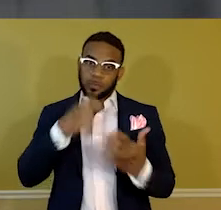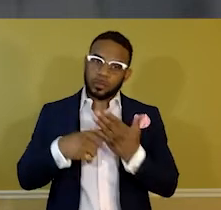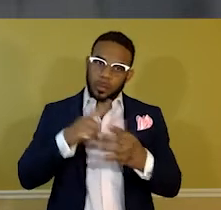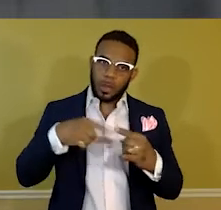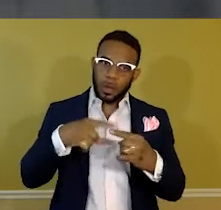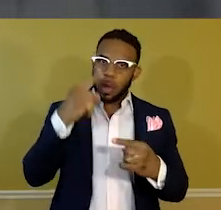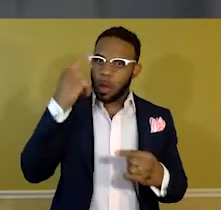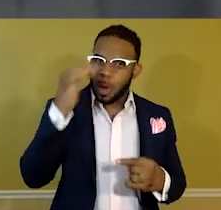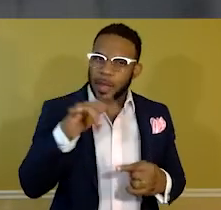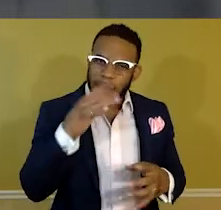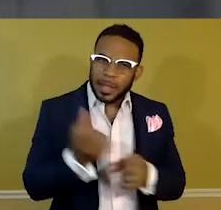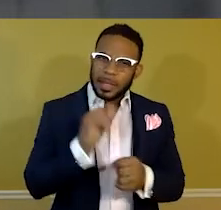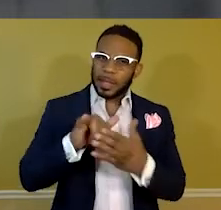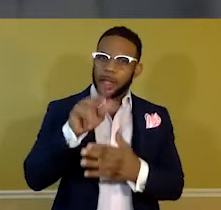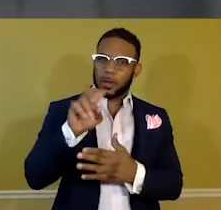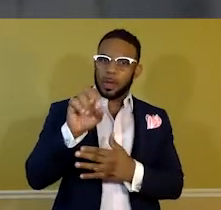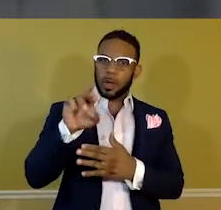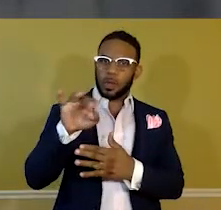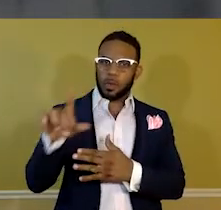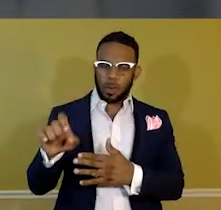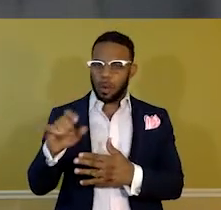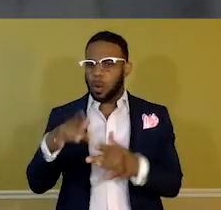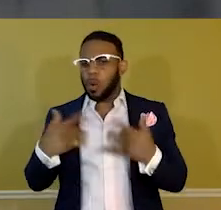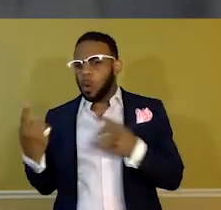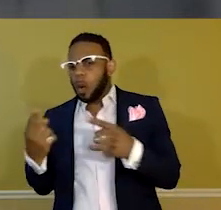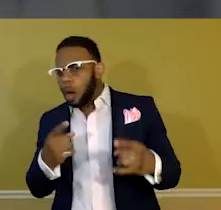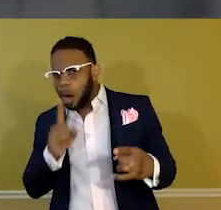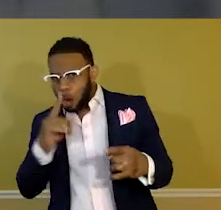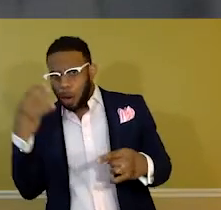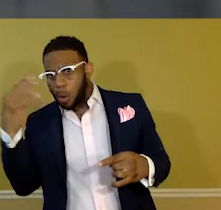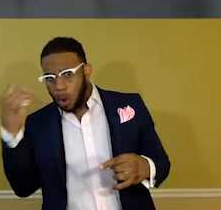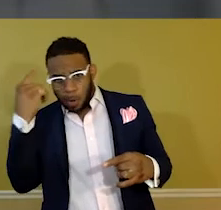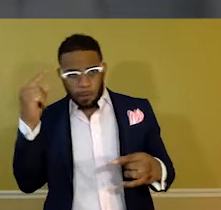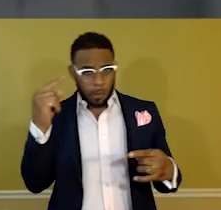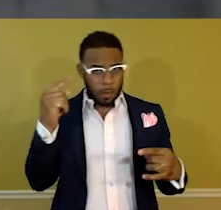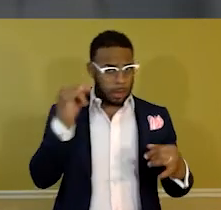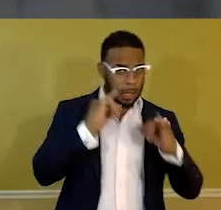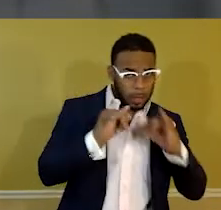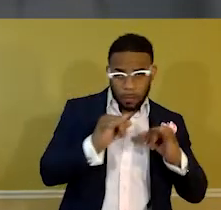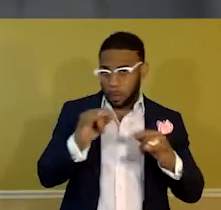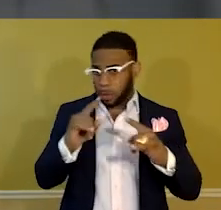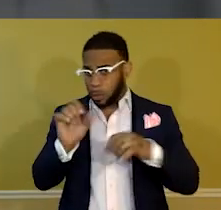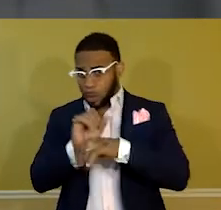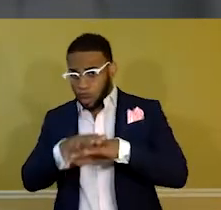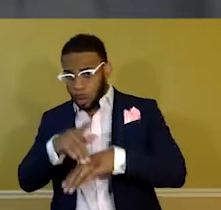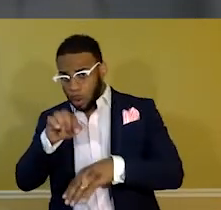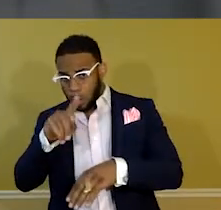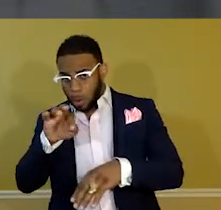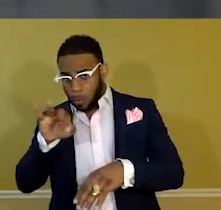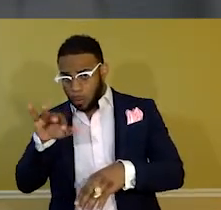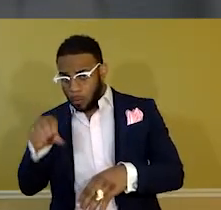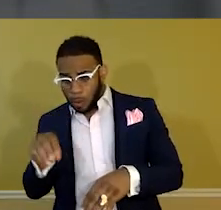talking about why you're not getting that UX role. What's going on? Are you going out for interviews? Are you working on your portfolio?